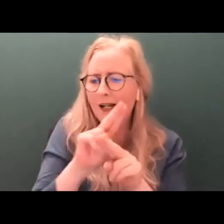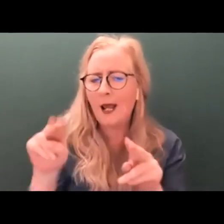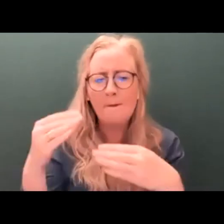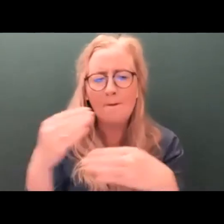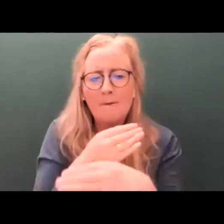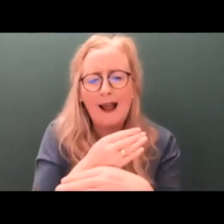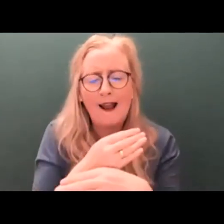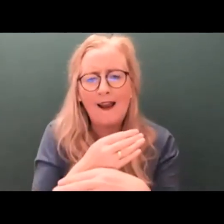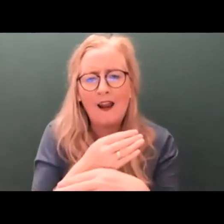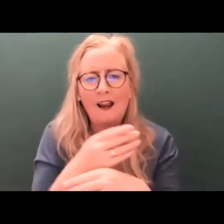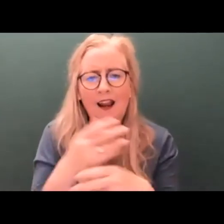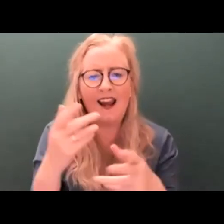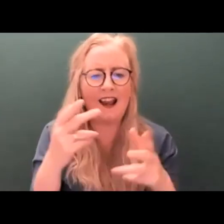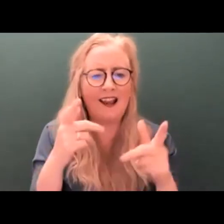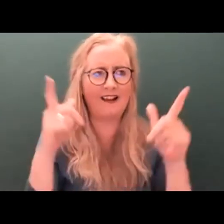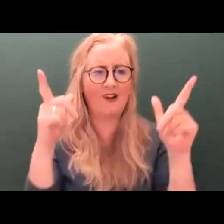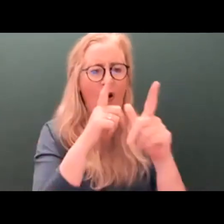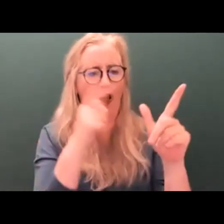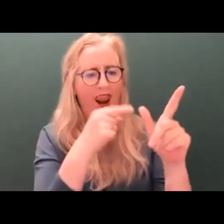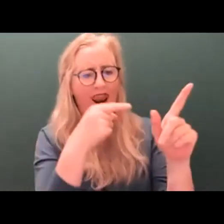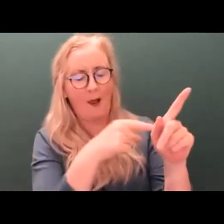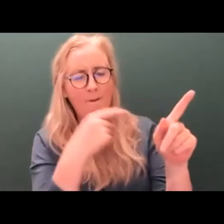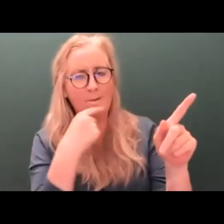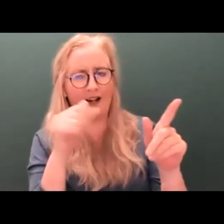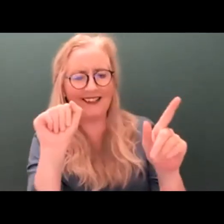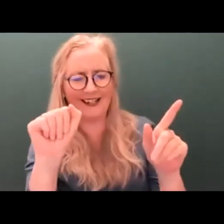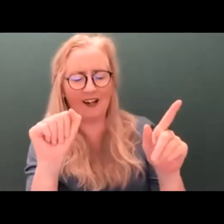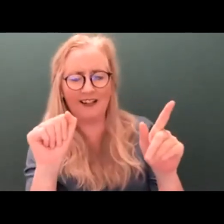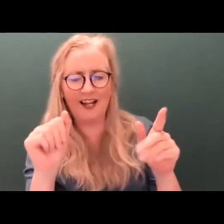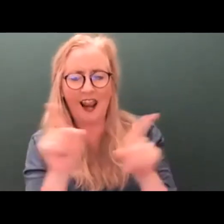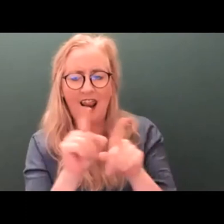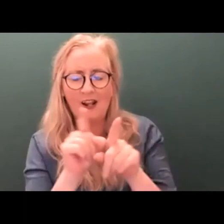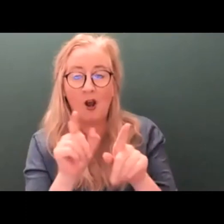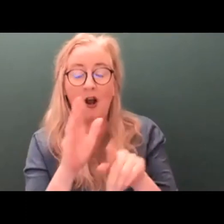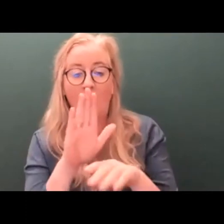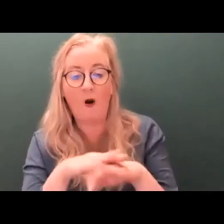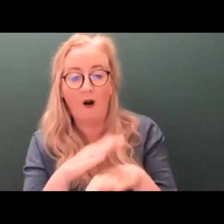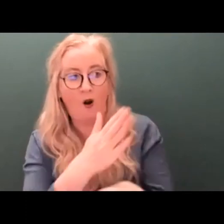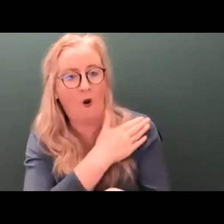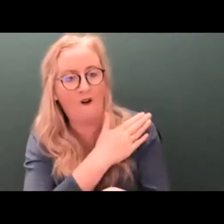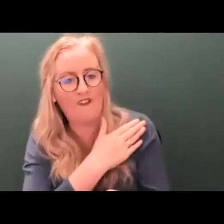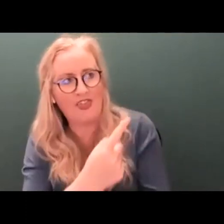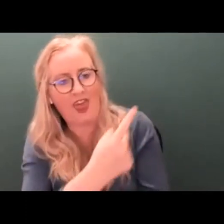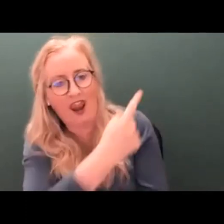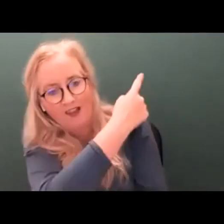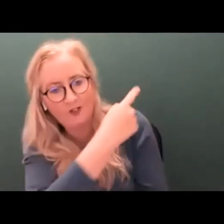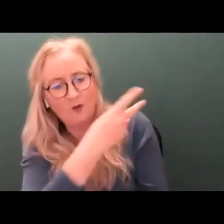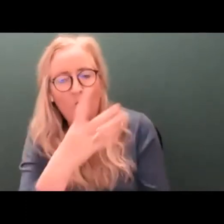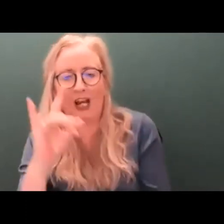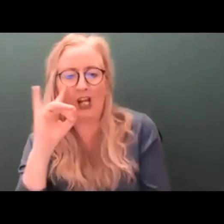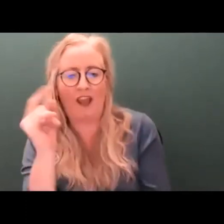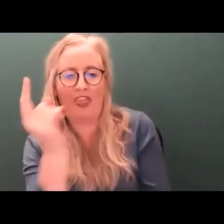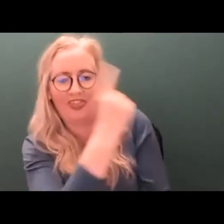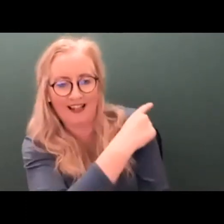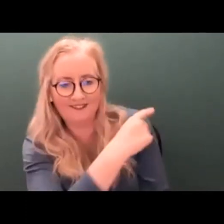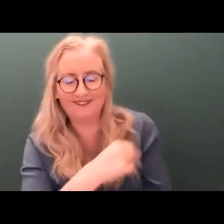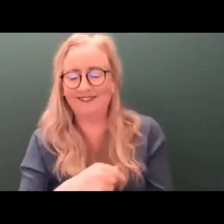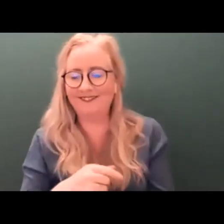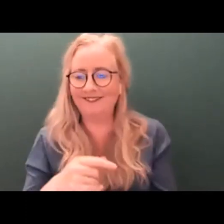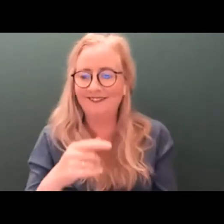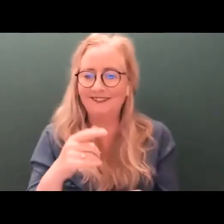the call, but the direction. So, you know, over your left shoulder, you'll hear a whimbrel over your right shoulder.